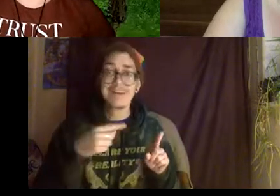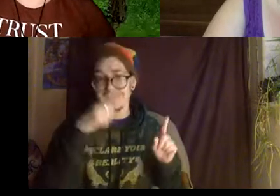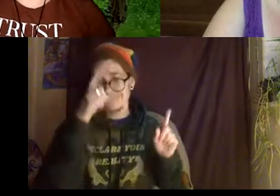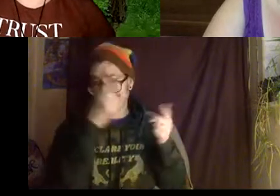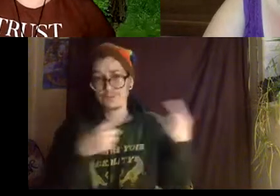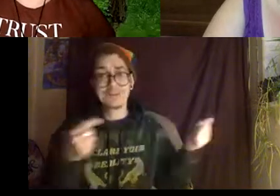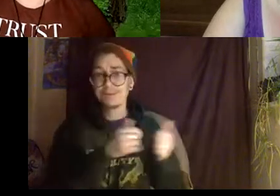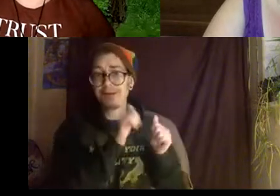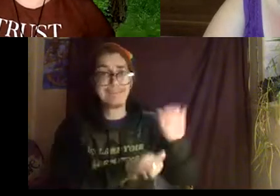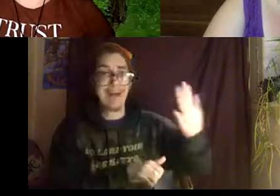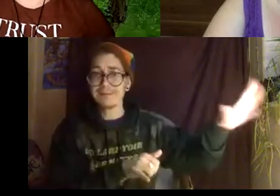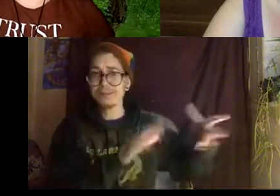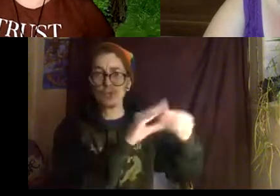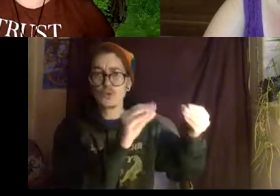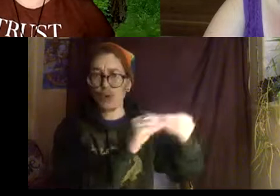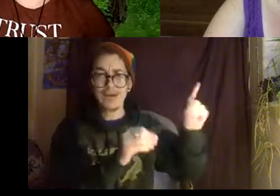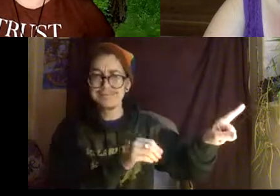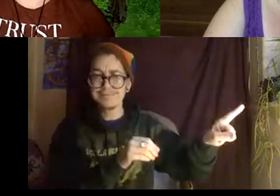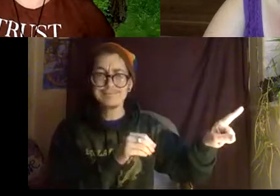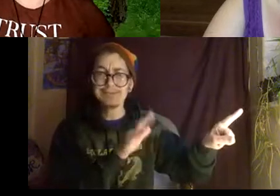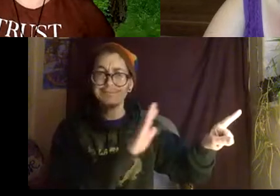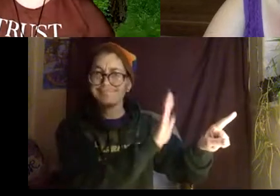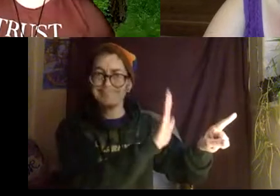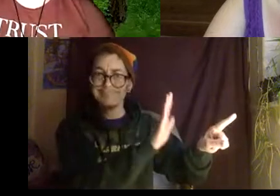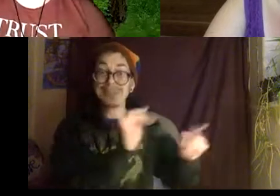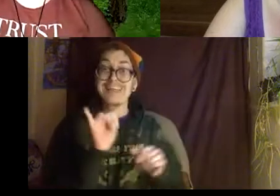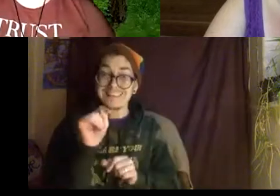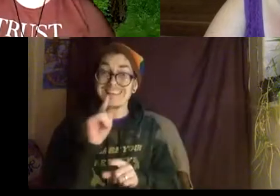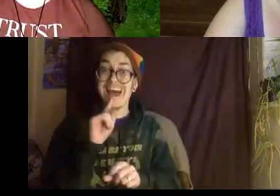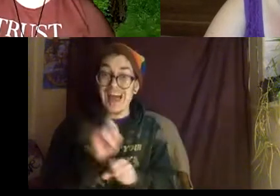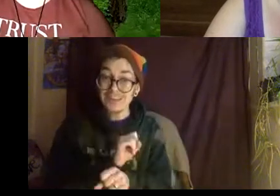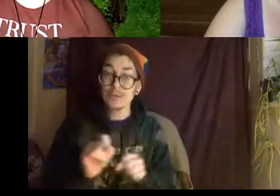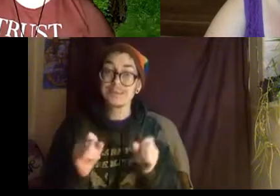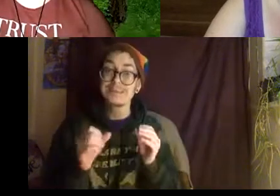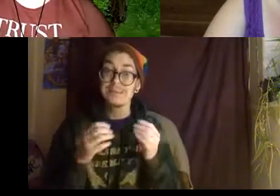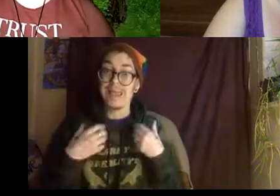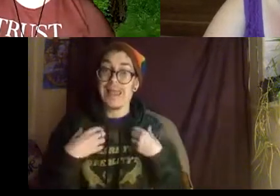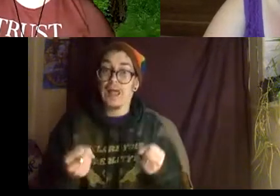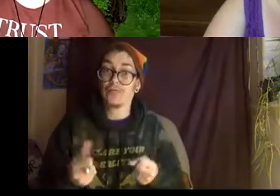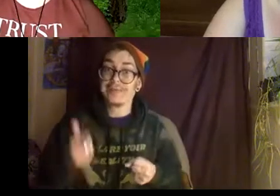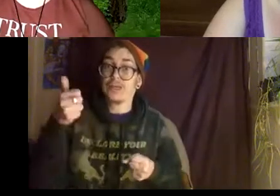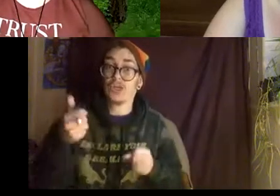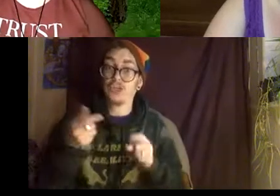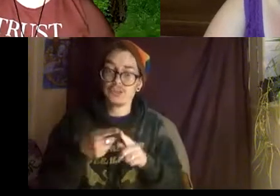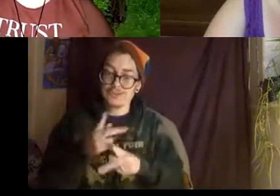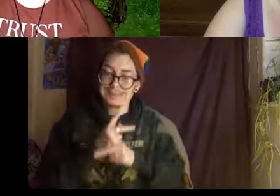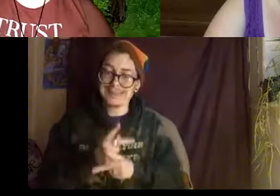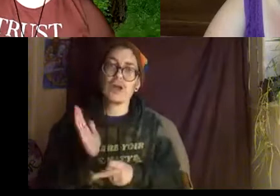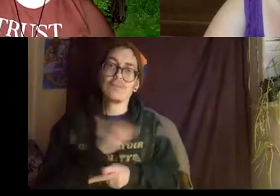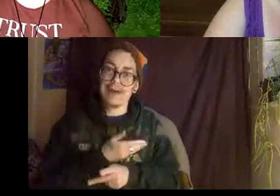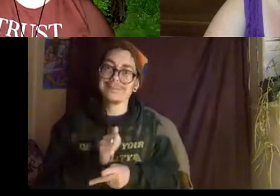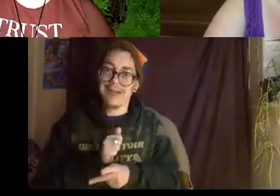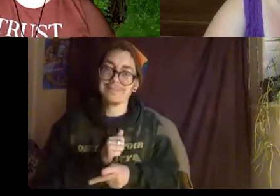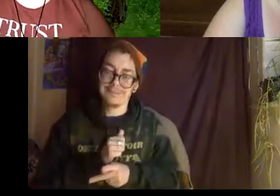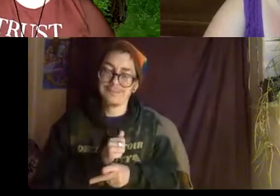that's not true. I disagree with that messaging. That is the wrong story. It is actually